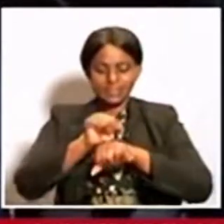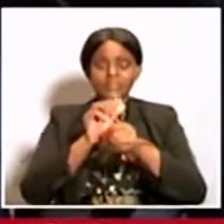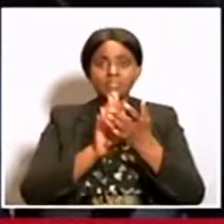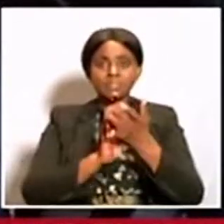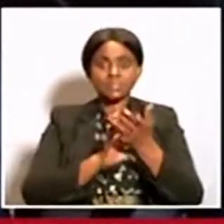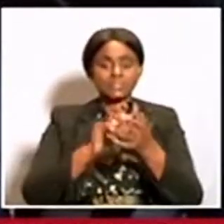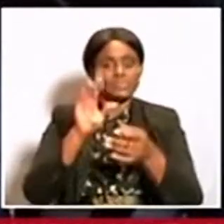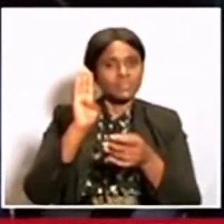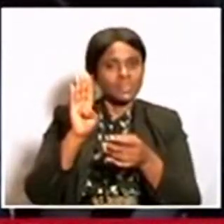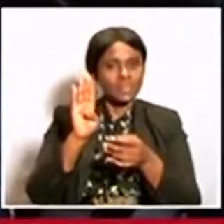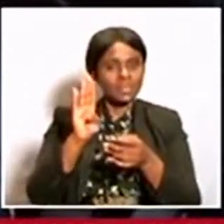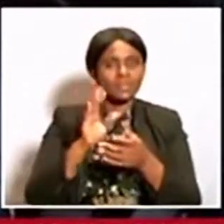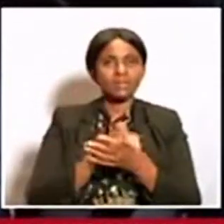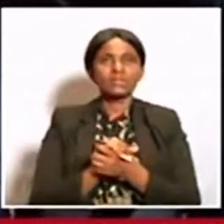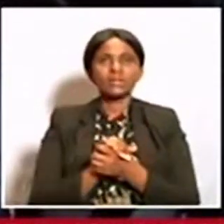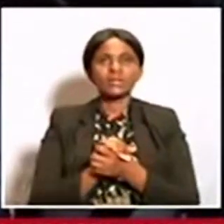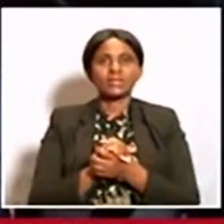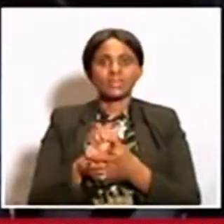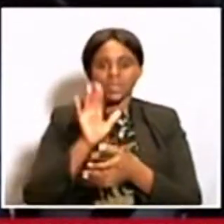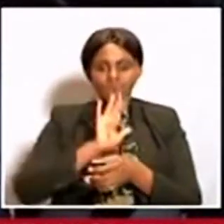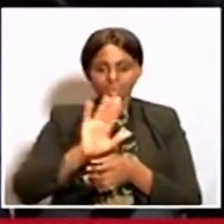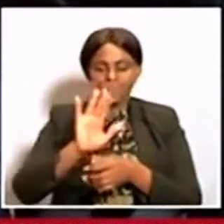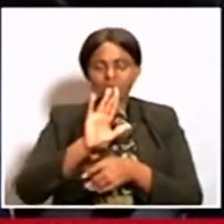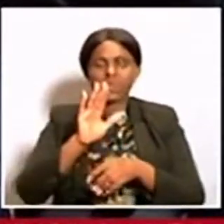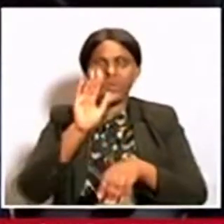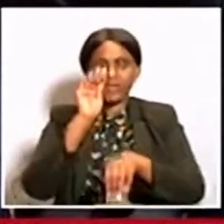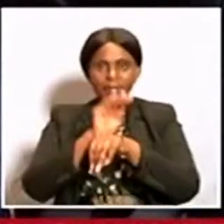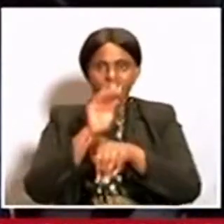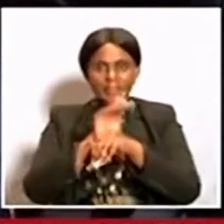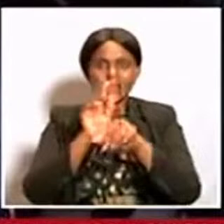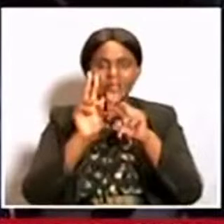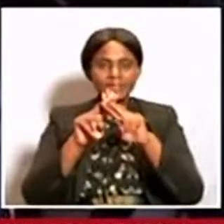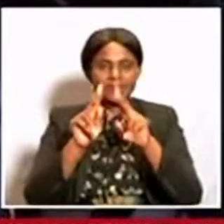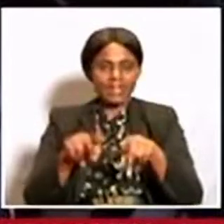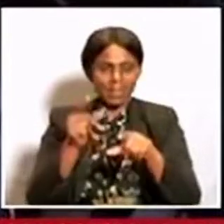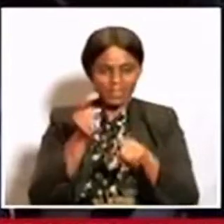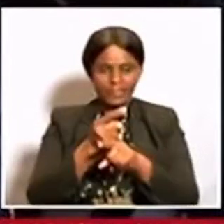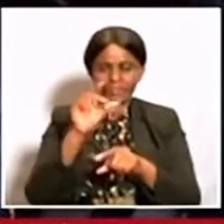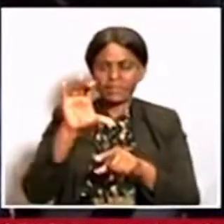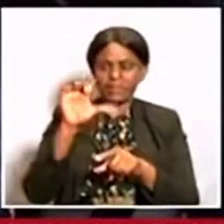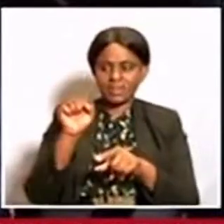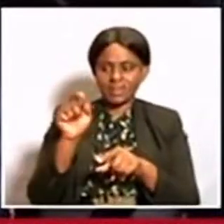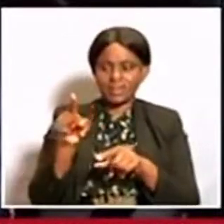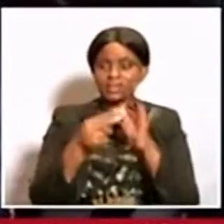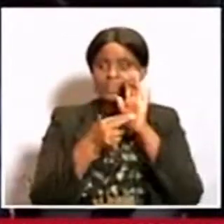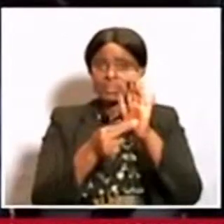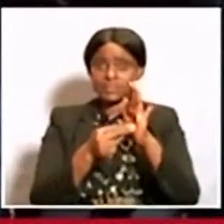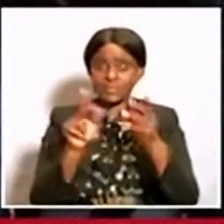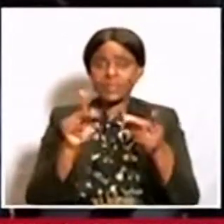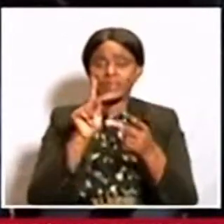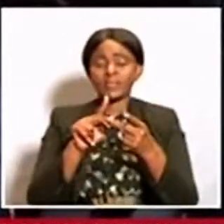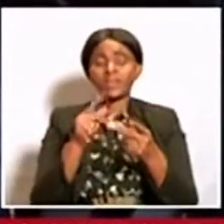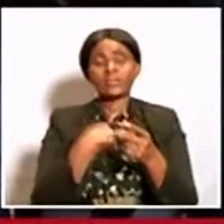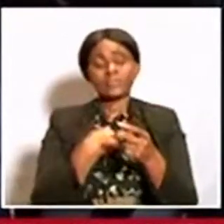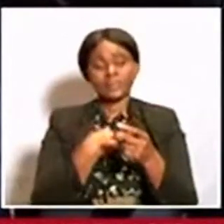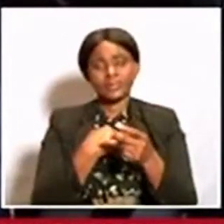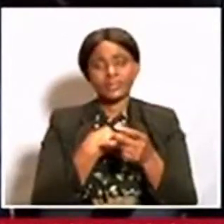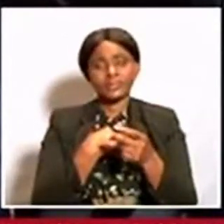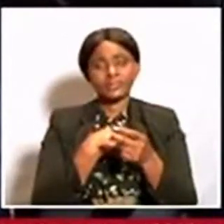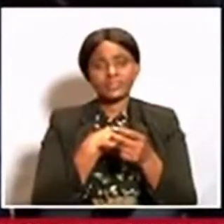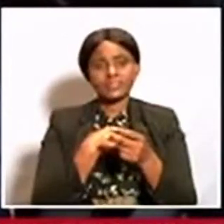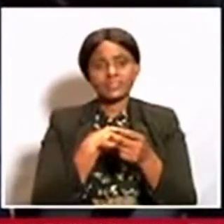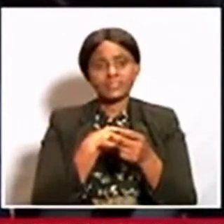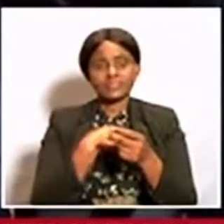bursaries. Your statement here, Chair, the statement from the CS indicates to me